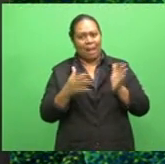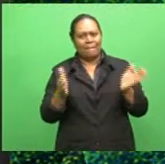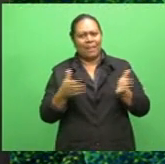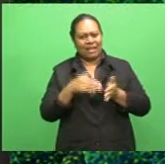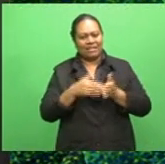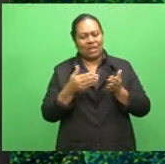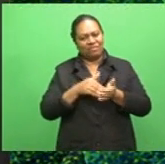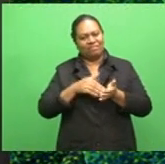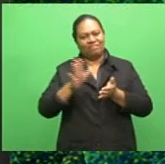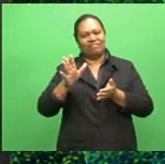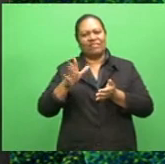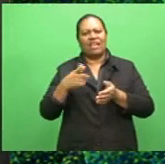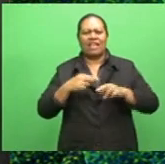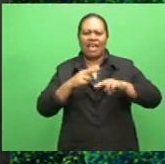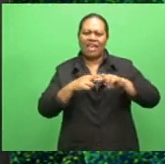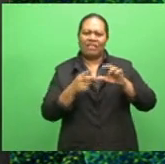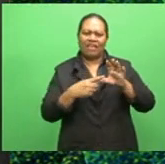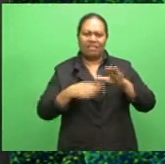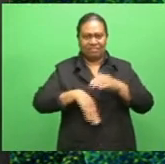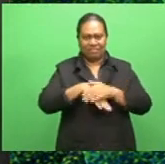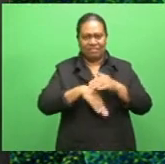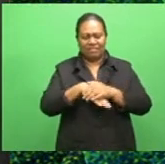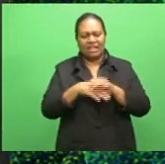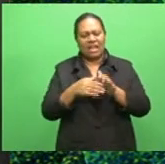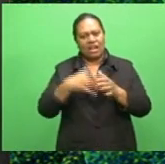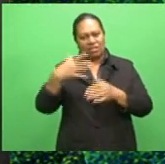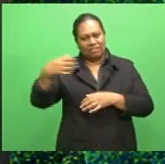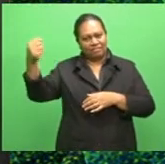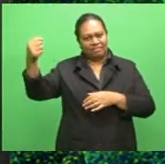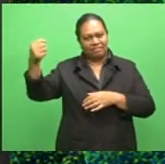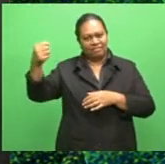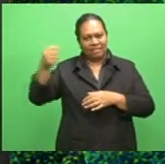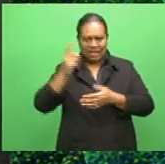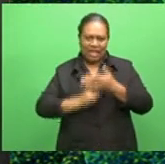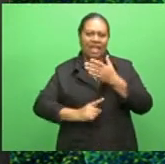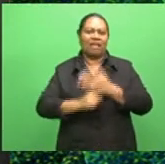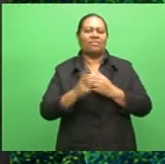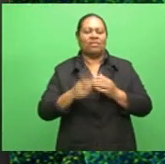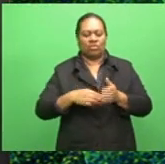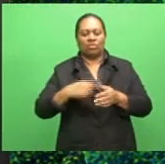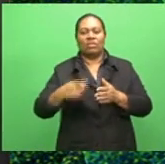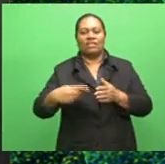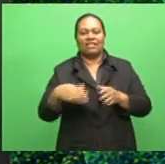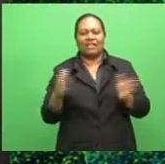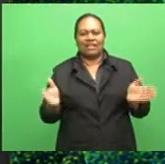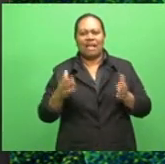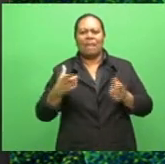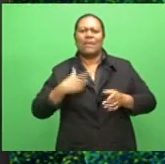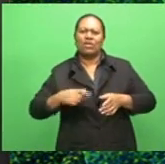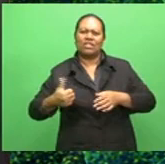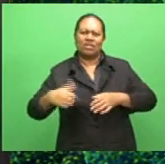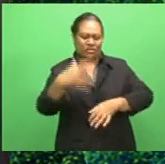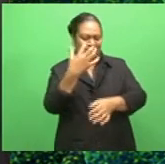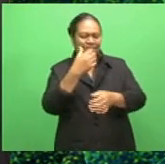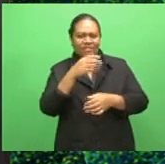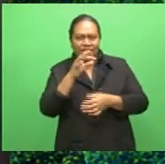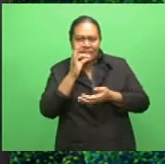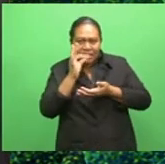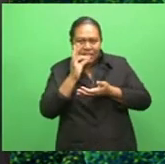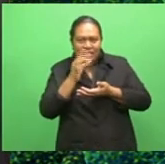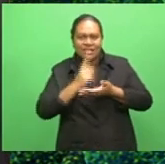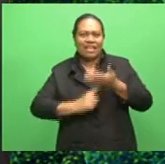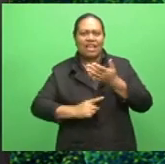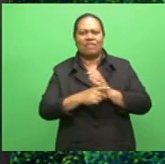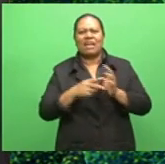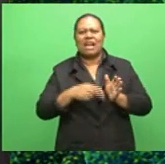the Fiji Football Association Board lifted their suspensions for marijuana use. They include Osea Wakatalisao from